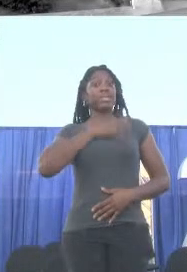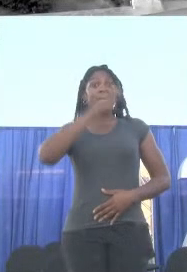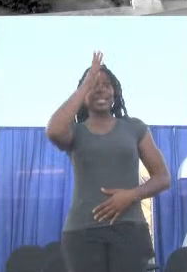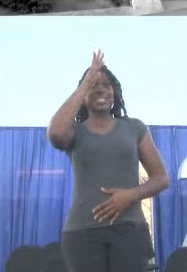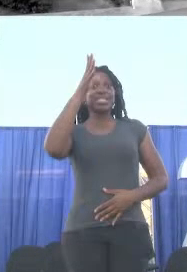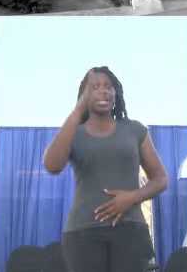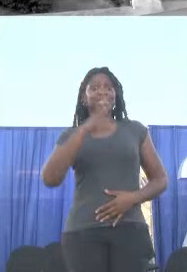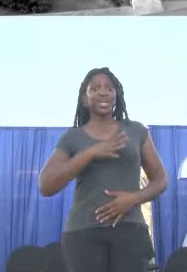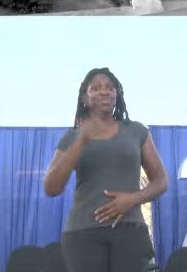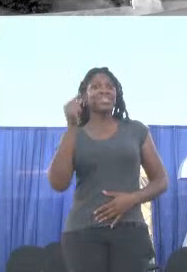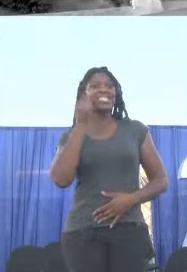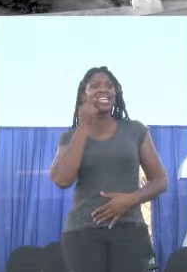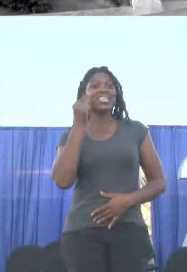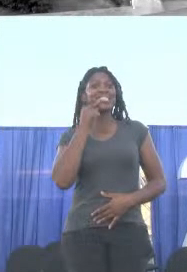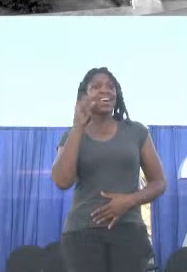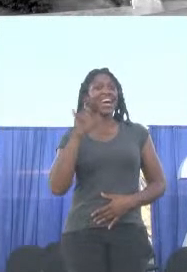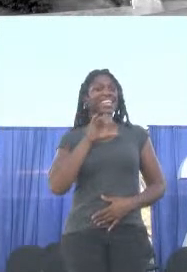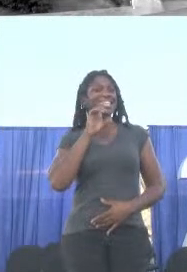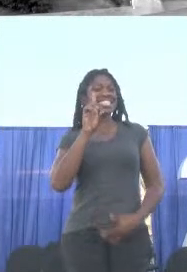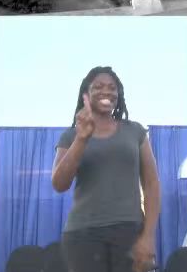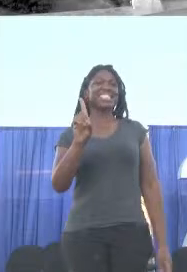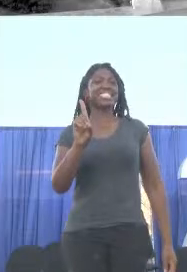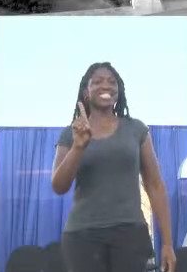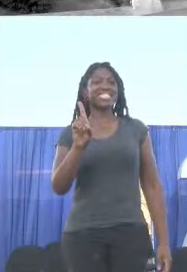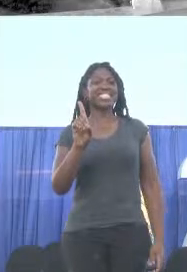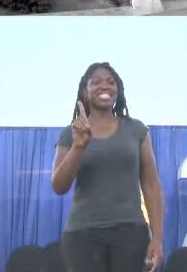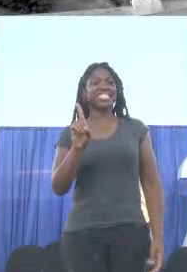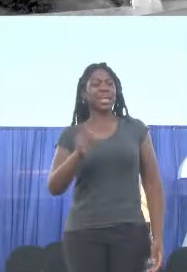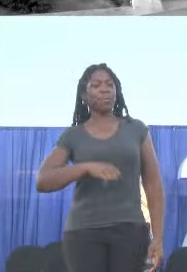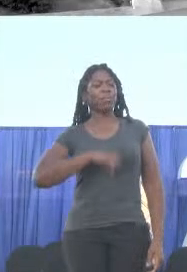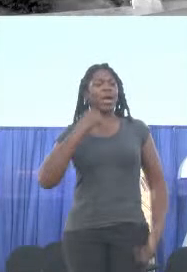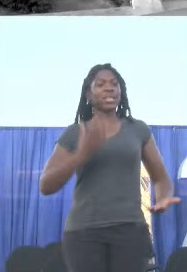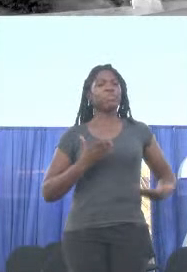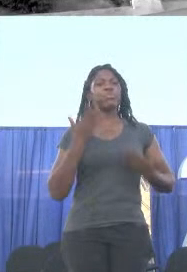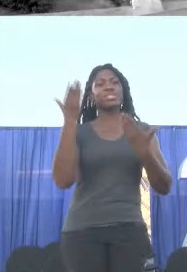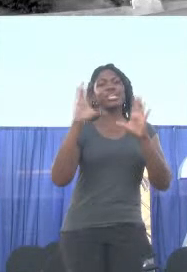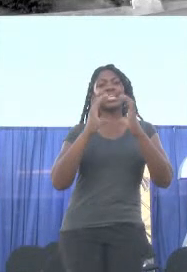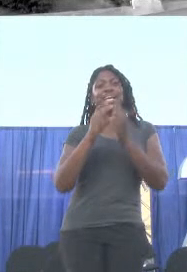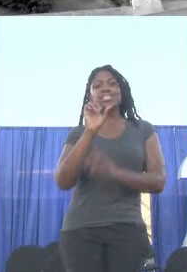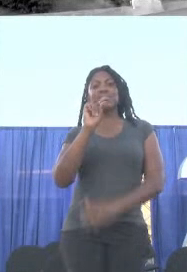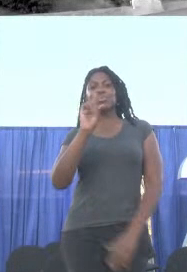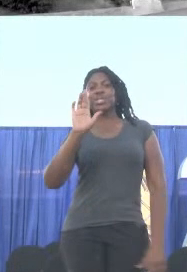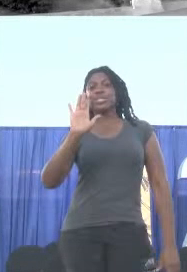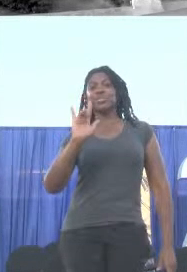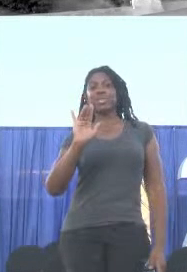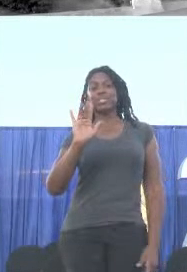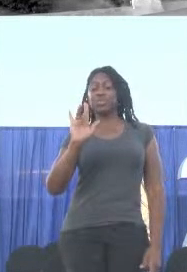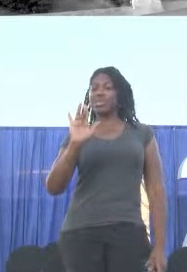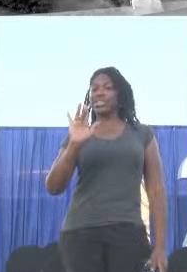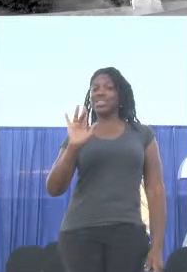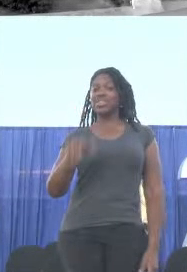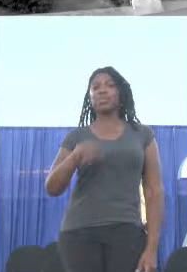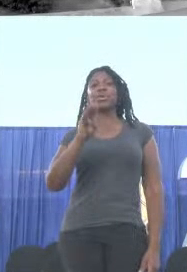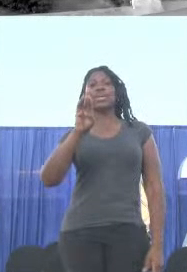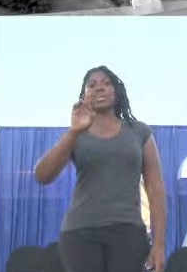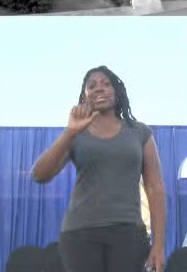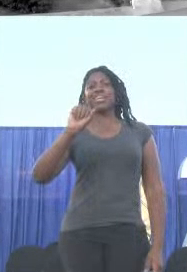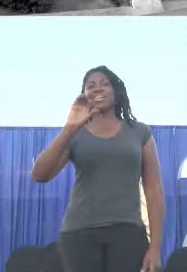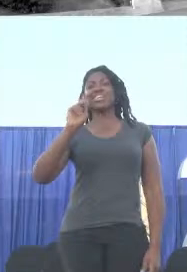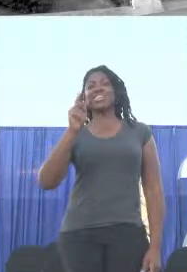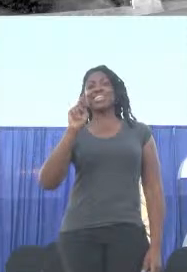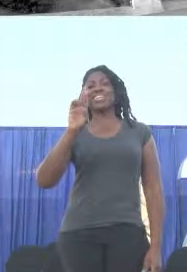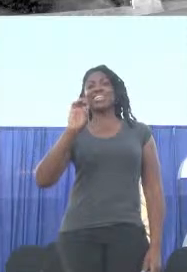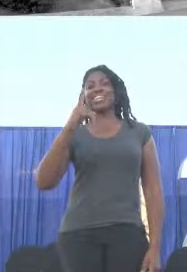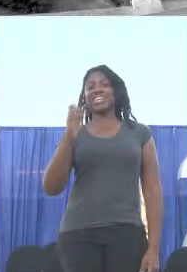gentlemen, San Antonio ISD proudly presents the class of 2023 from Brackenridge High School, home of the